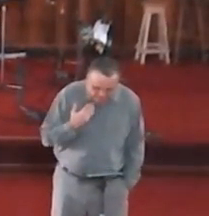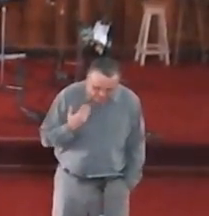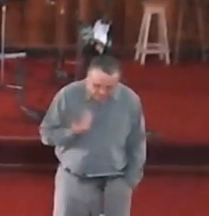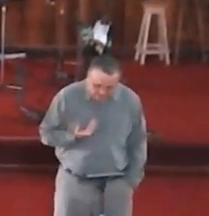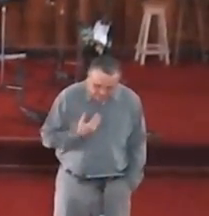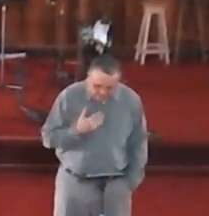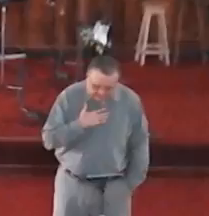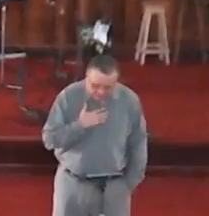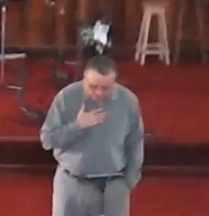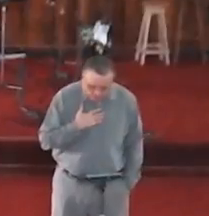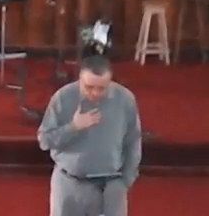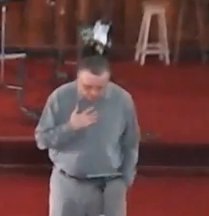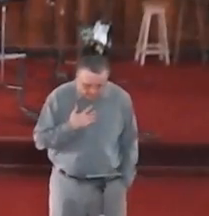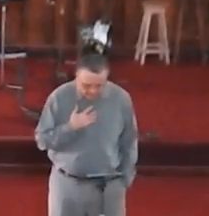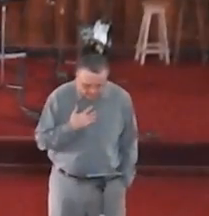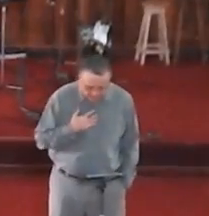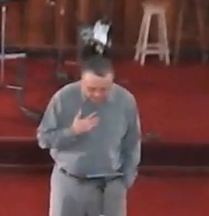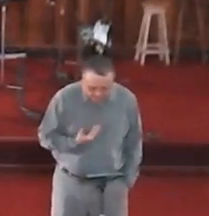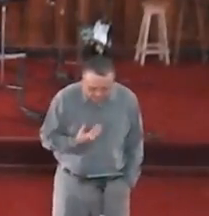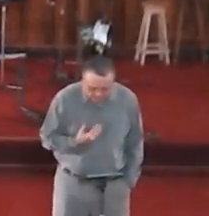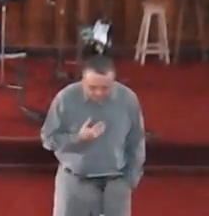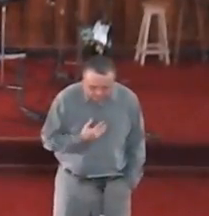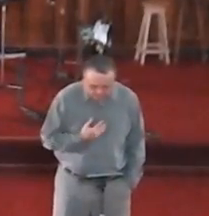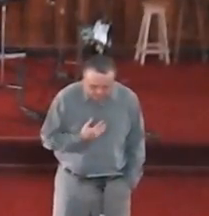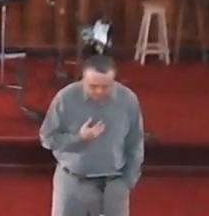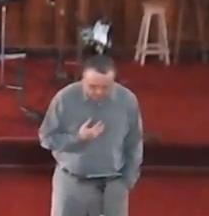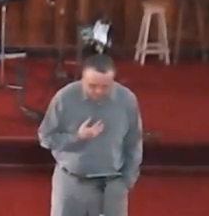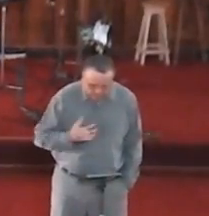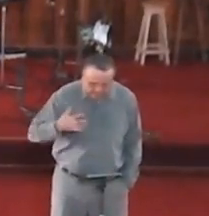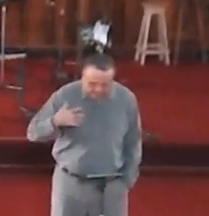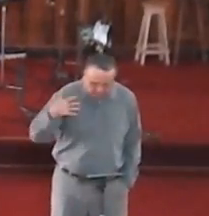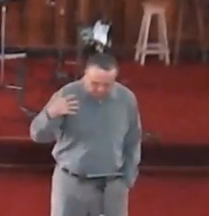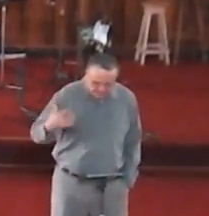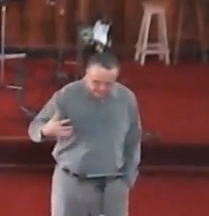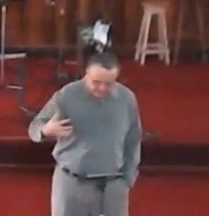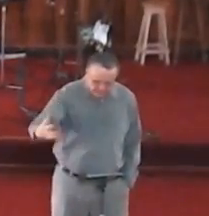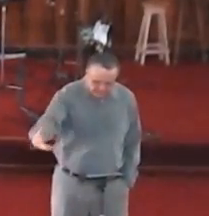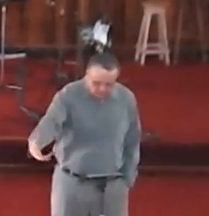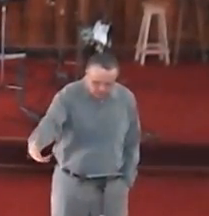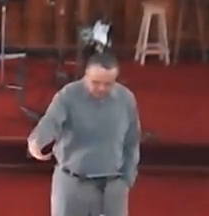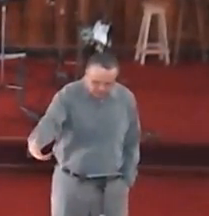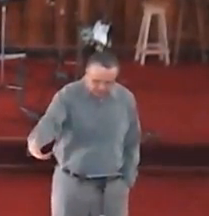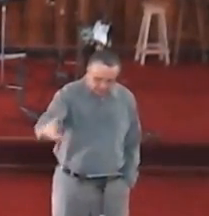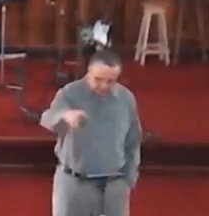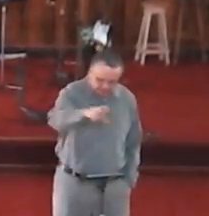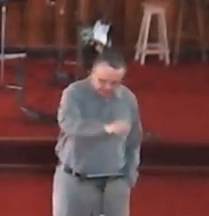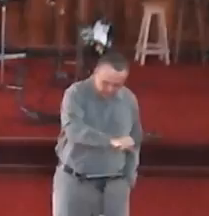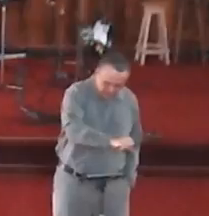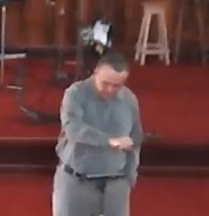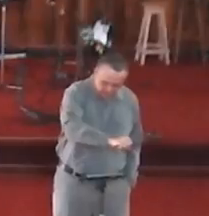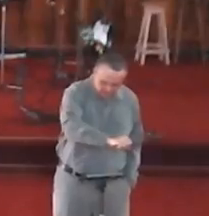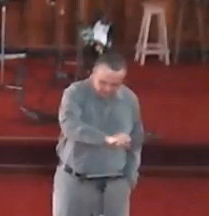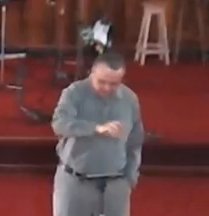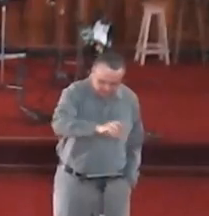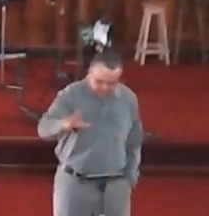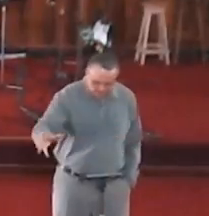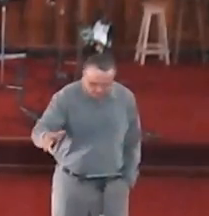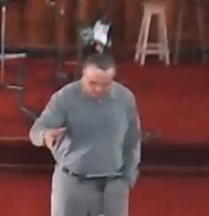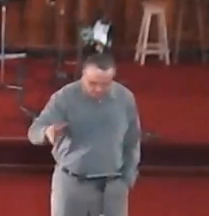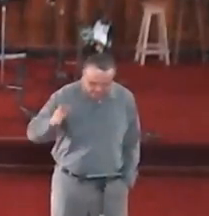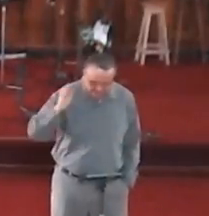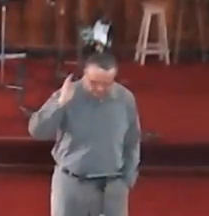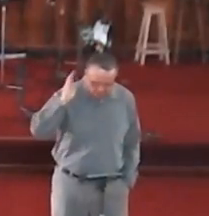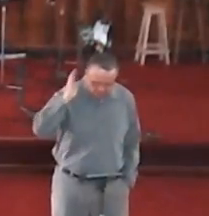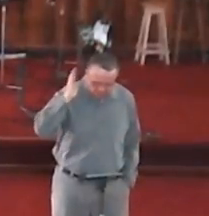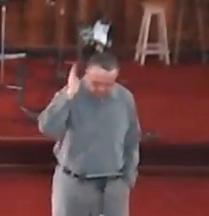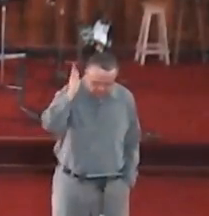y participaban en el culto al Señor, el Espíritu Santo dijo, apártenme ahora a Bernabé y a Saulo